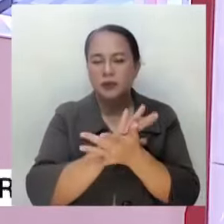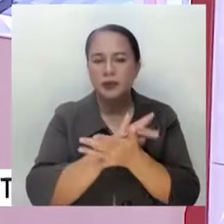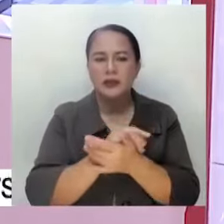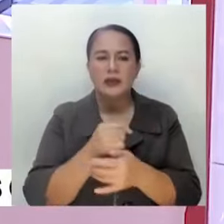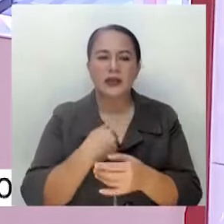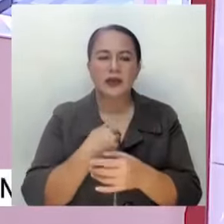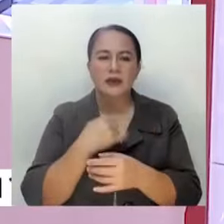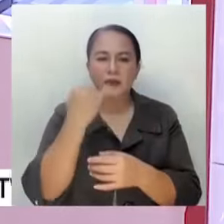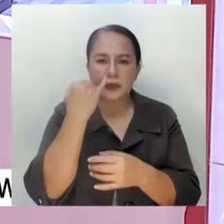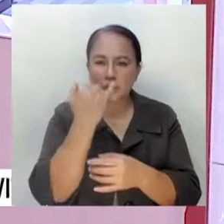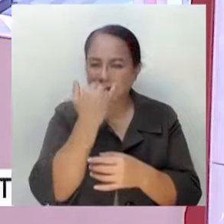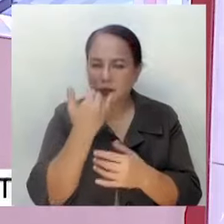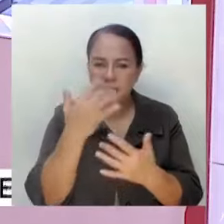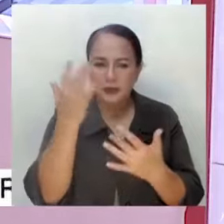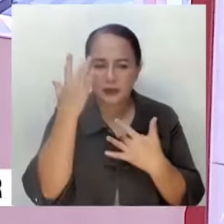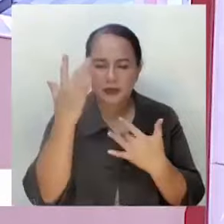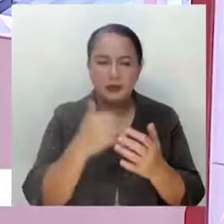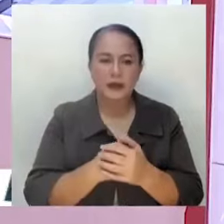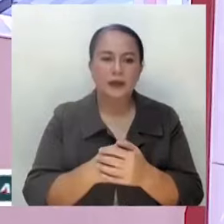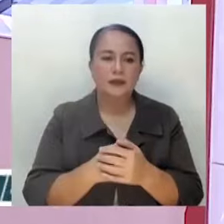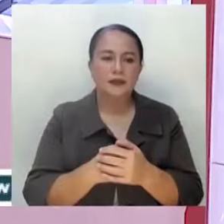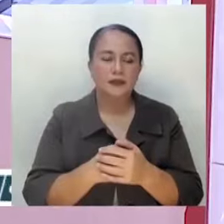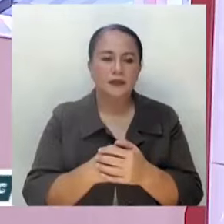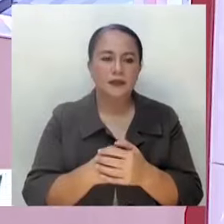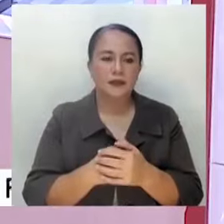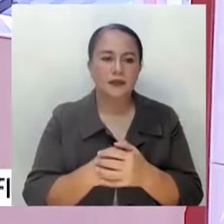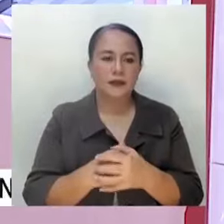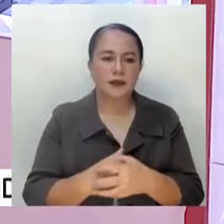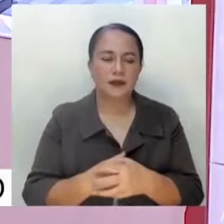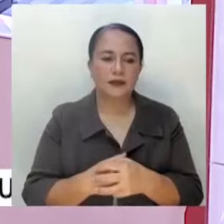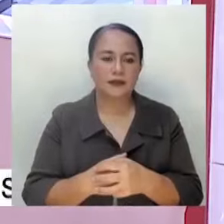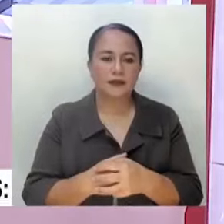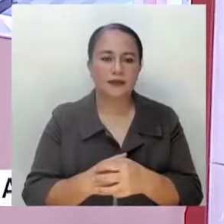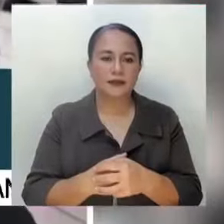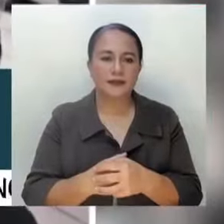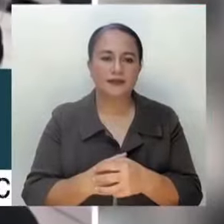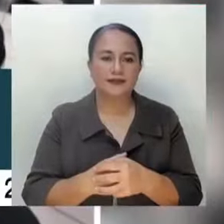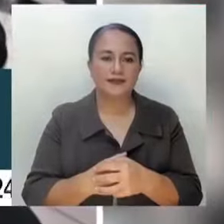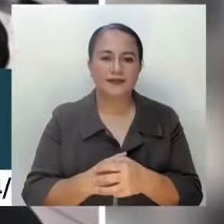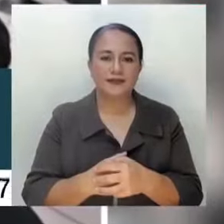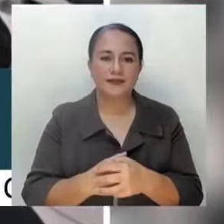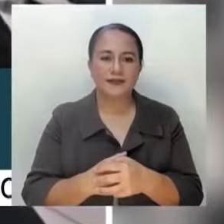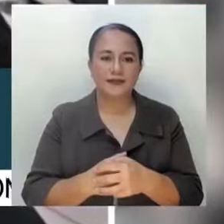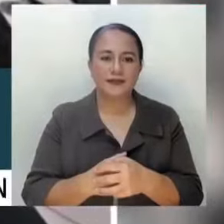illnesses. Robert Mananao joins us with that story. Robert, over to you.